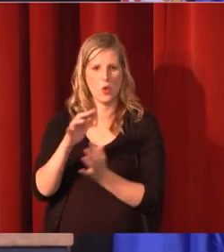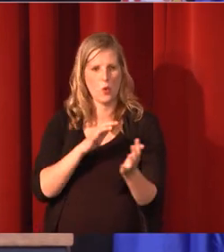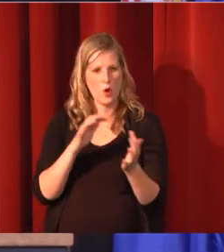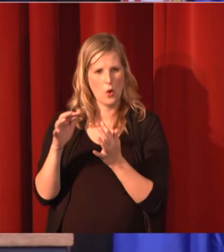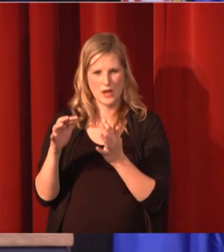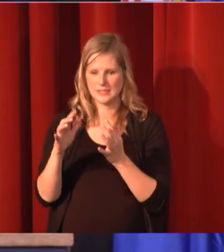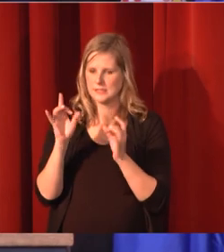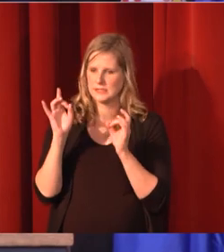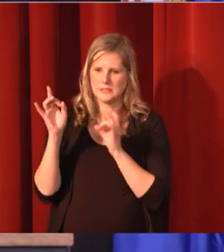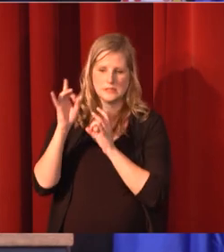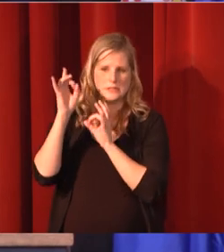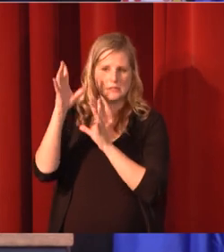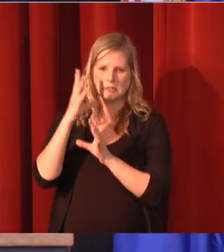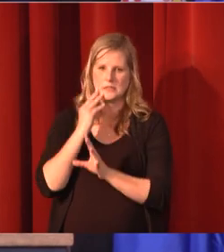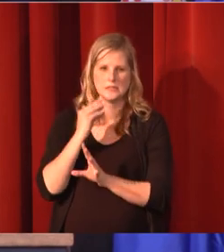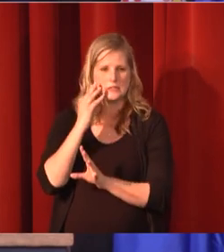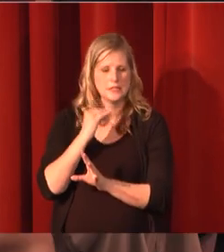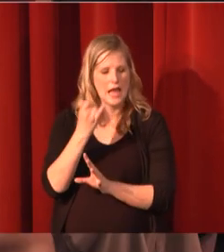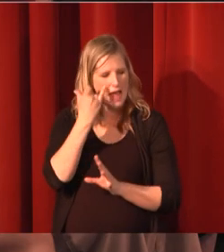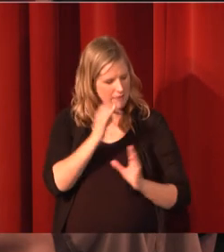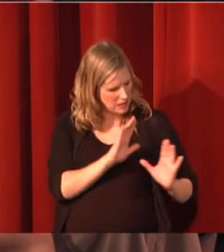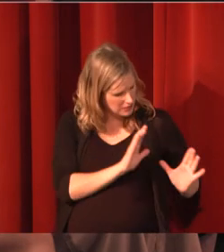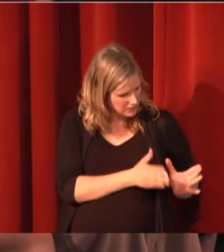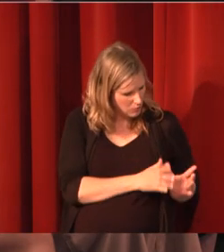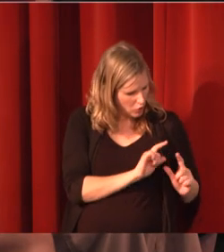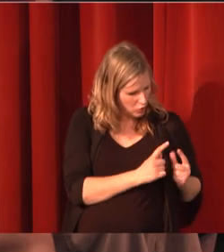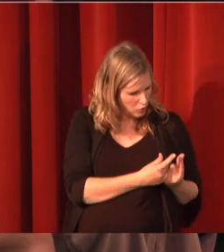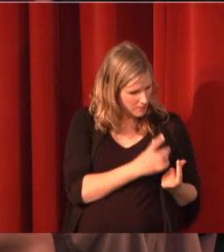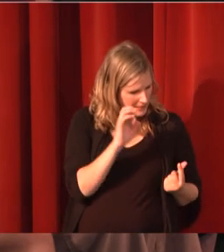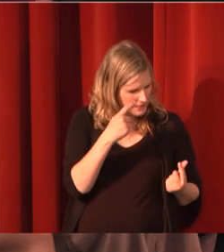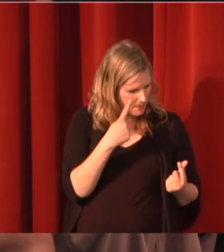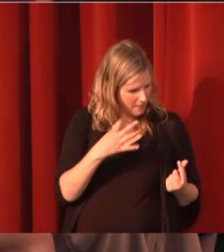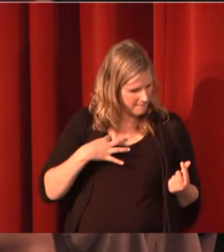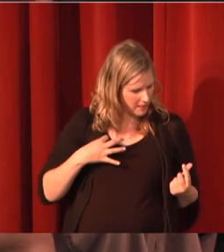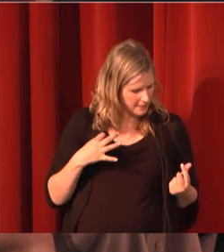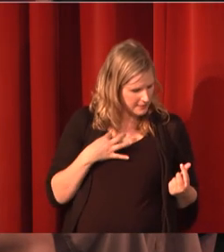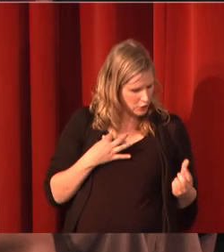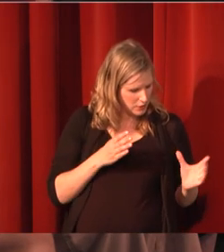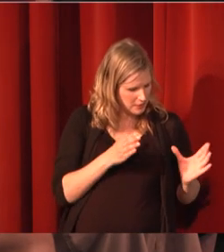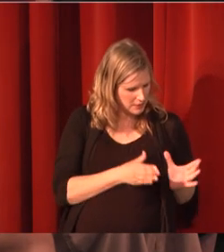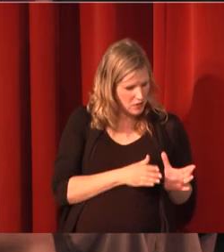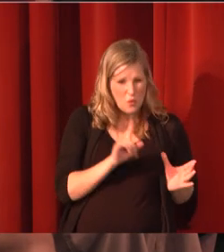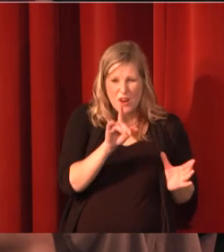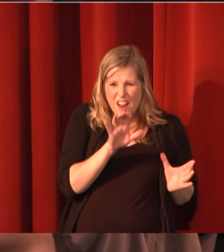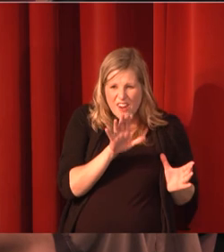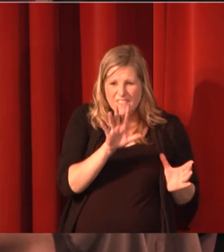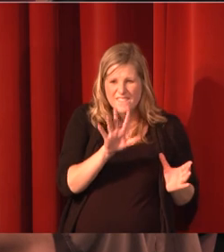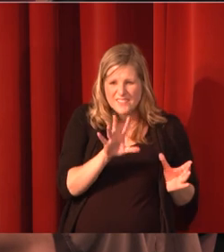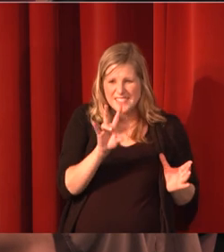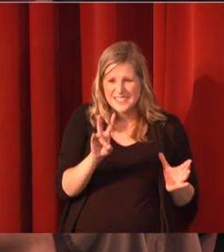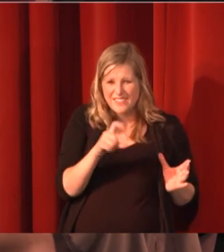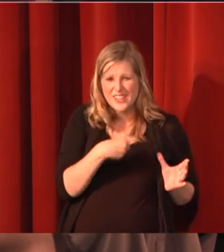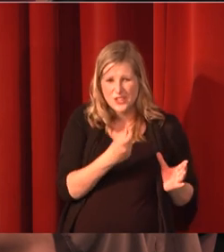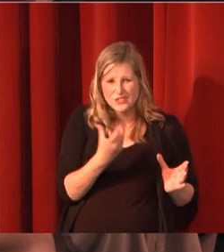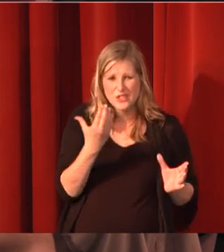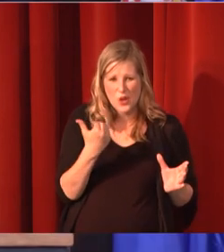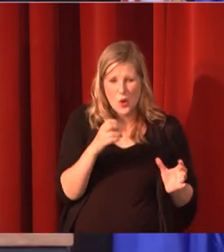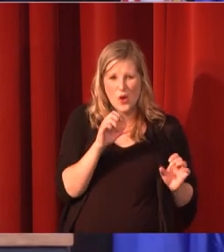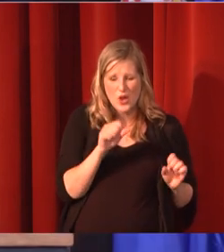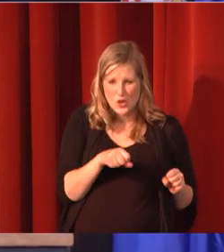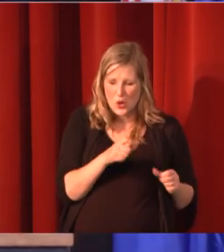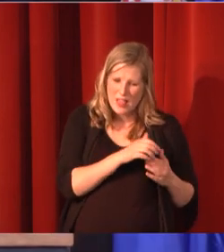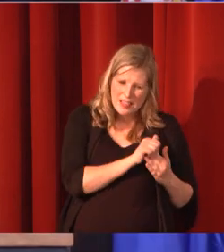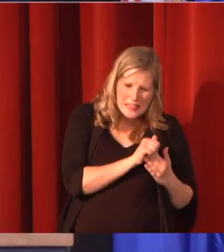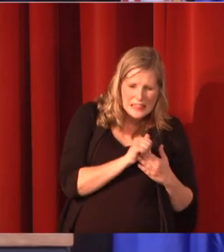if a small group of st. Paul volunteers 157 years ago could lead